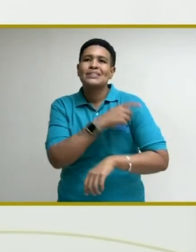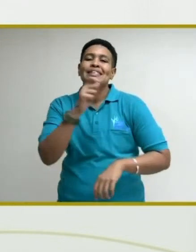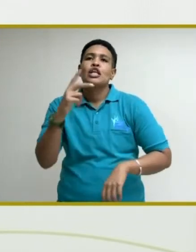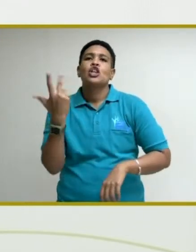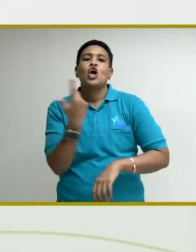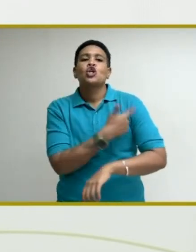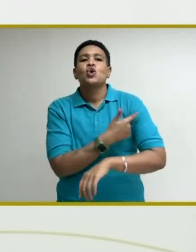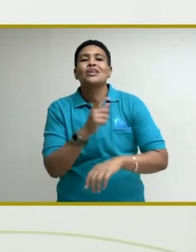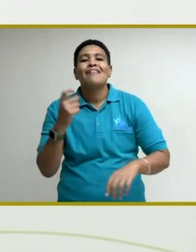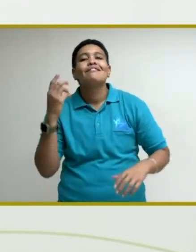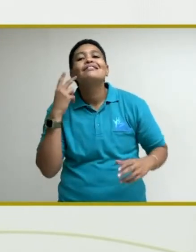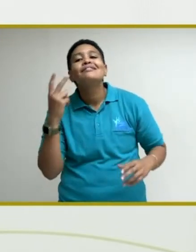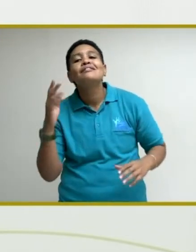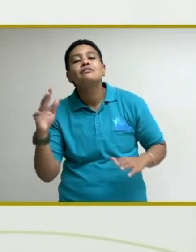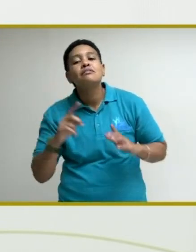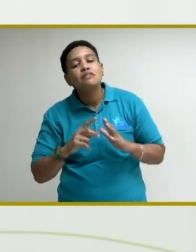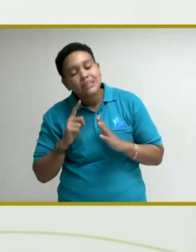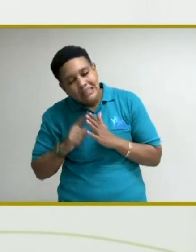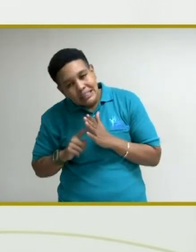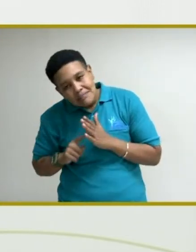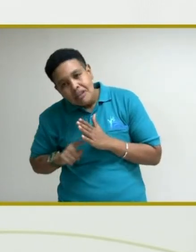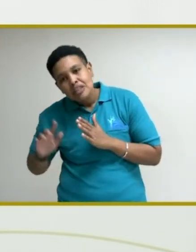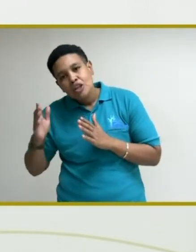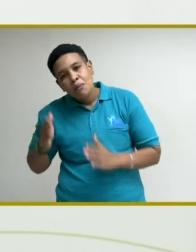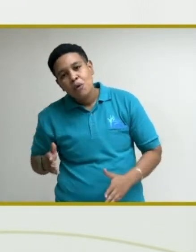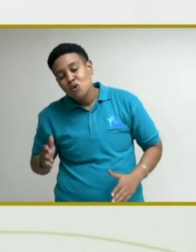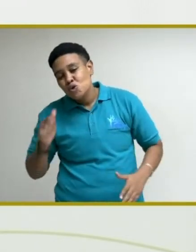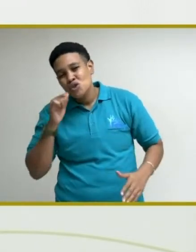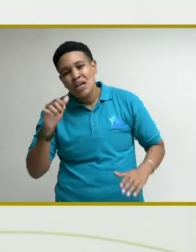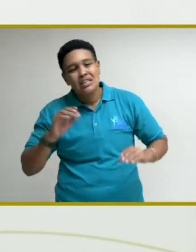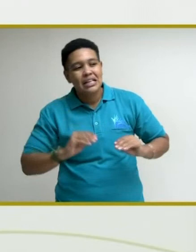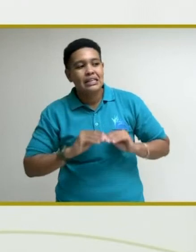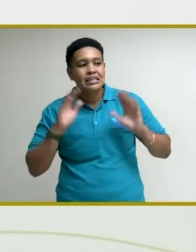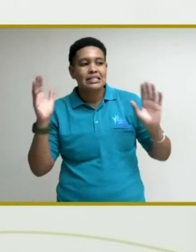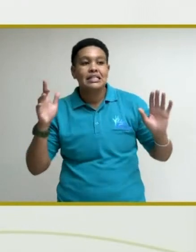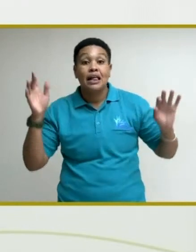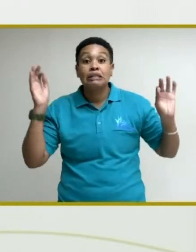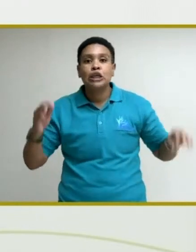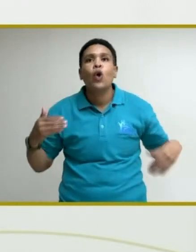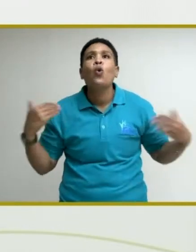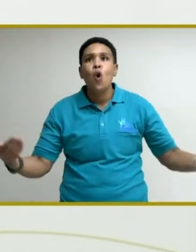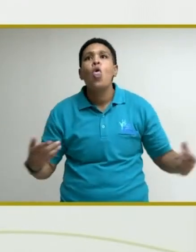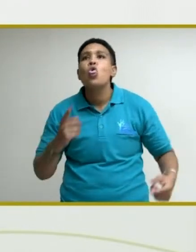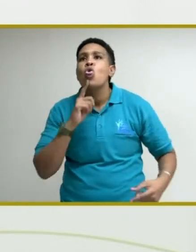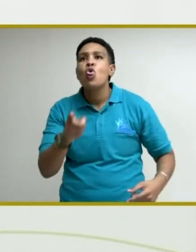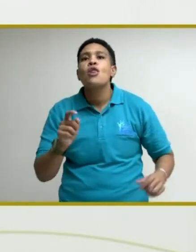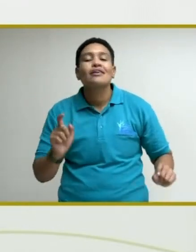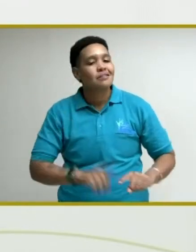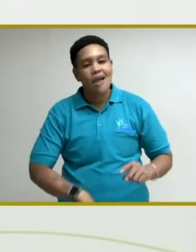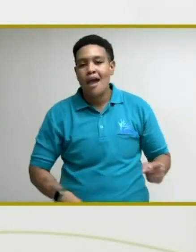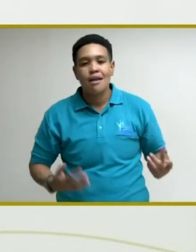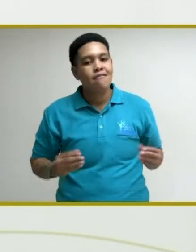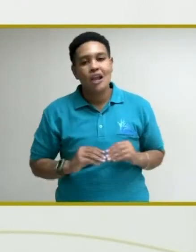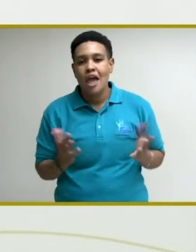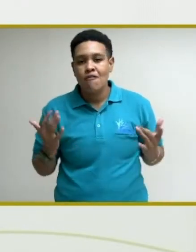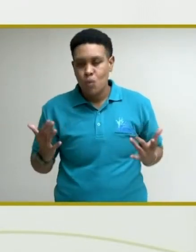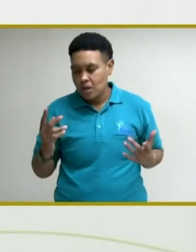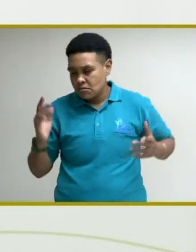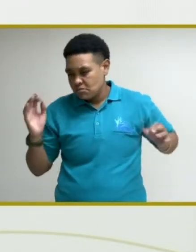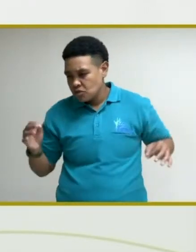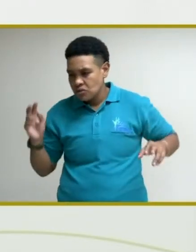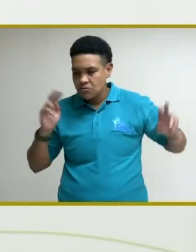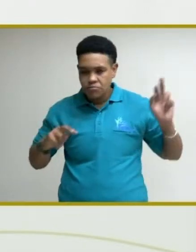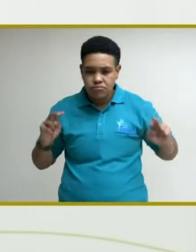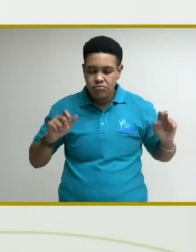3rd dose. So it's not as clear-cut as we would want it to be. It's not going to be easy to select